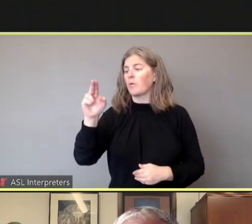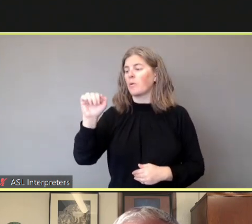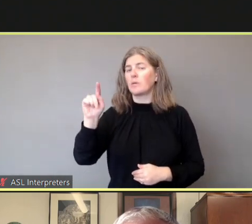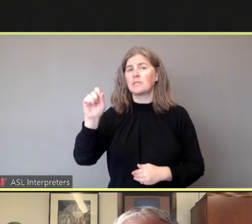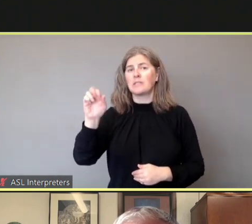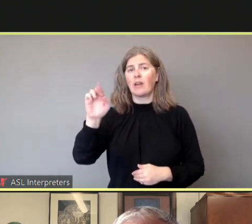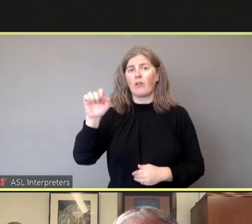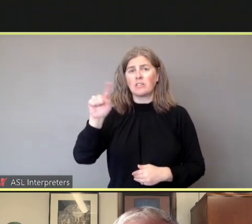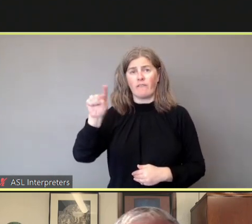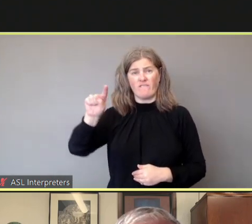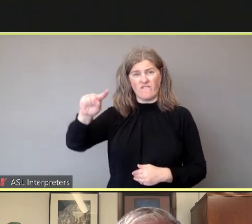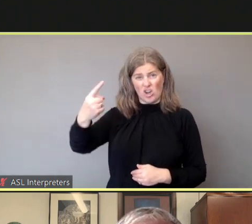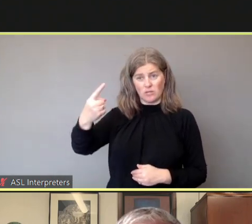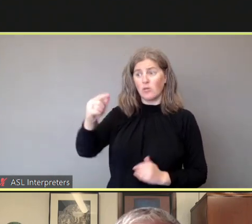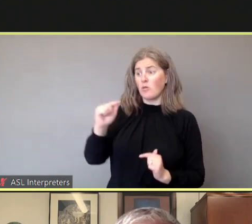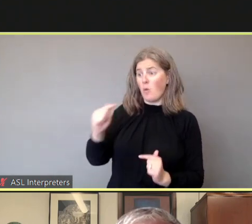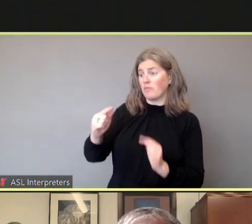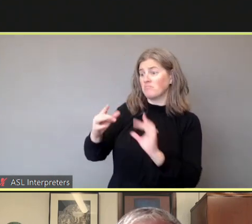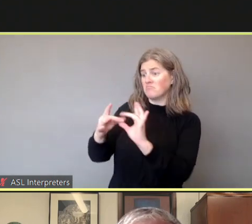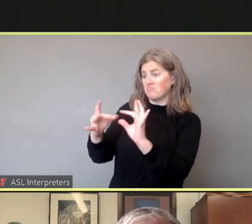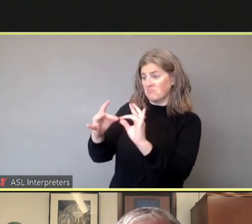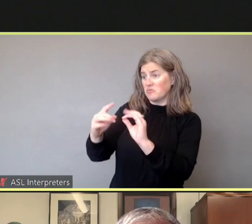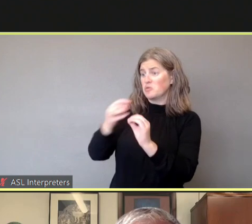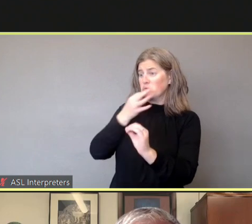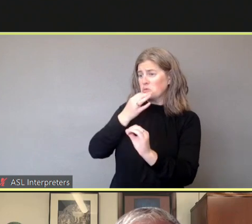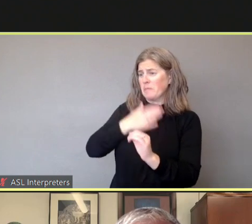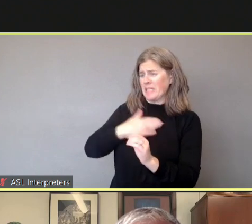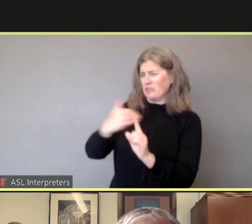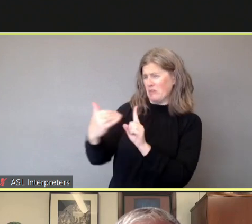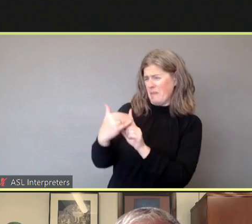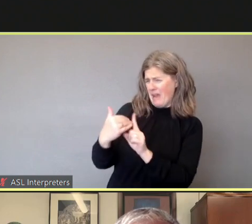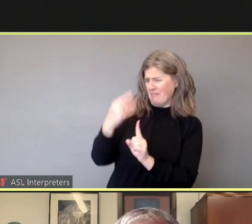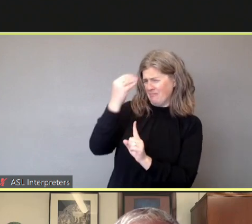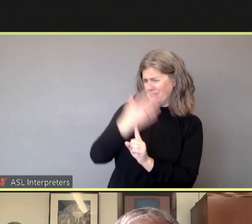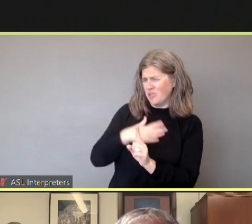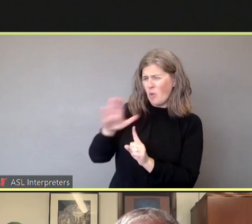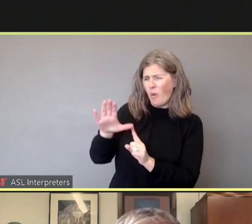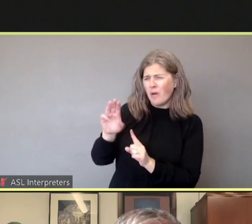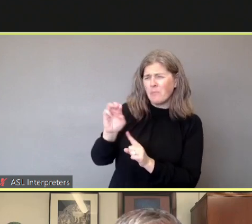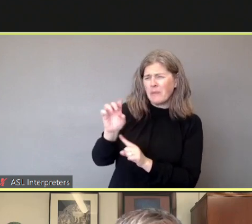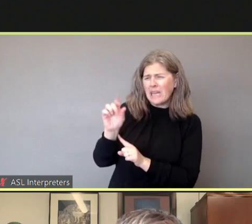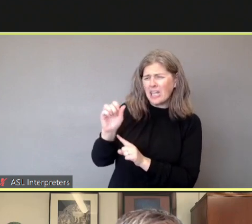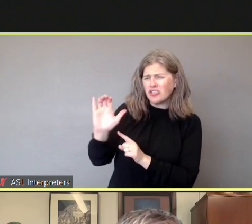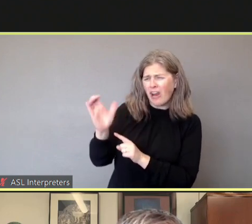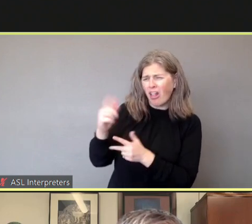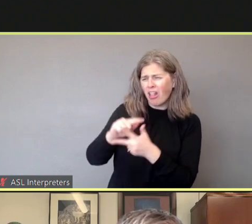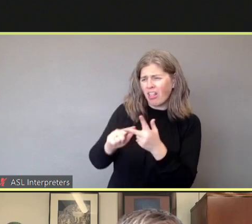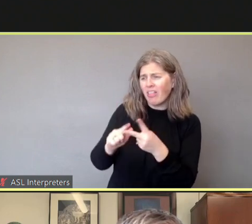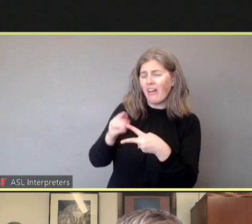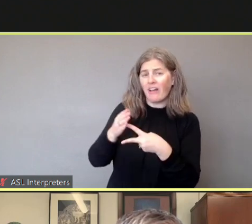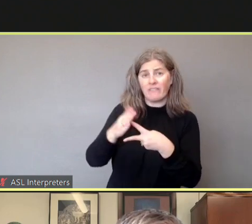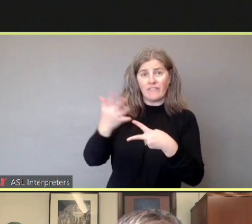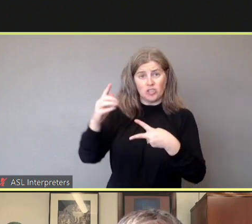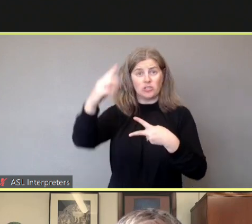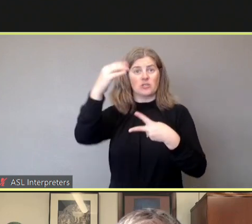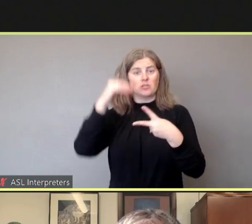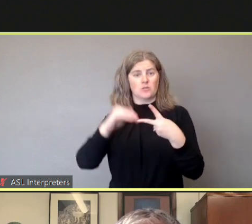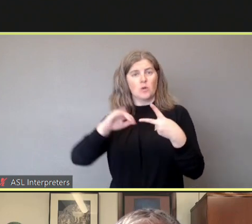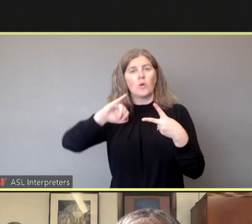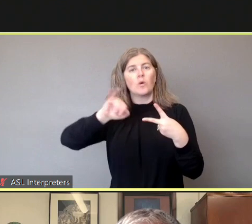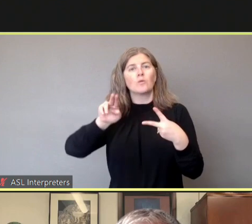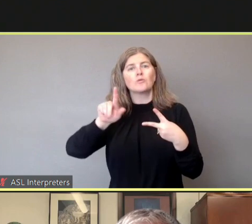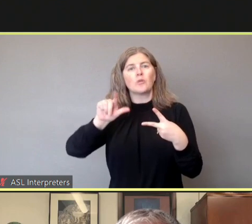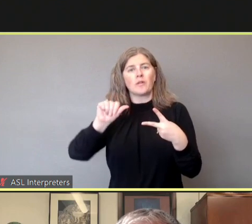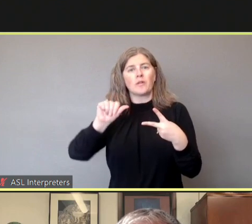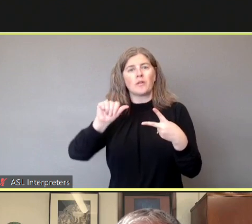Gino, I'll unmute you shortly. Would you please remind us of your media outlet? After Gino, we have Julia Goldberg